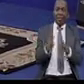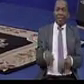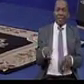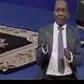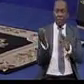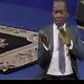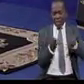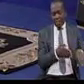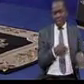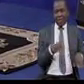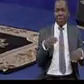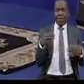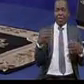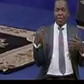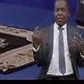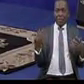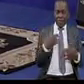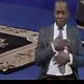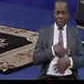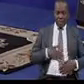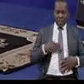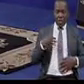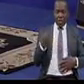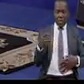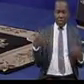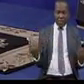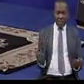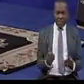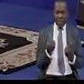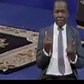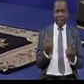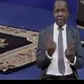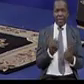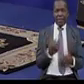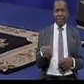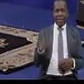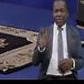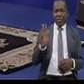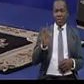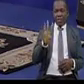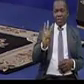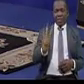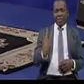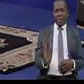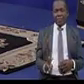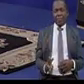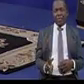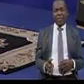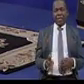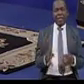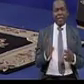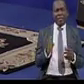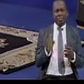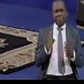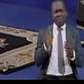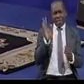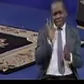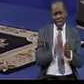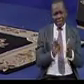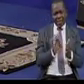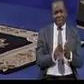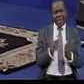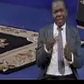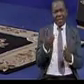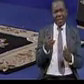Verse 26, esteeming the reproach of Christ greater riches than